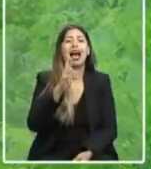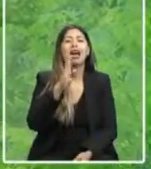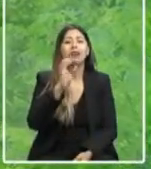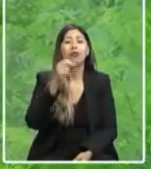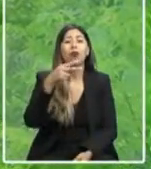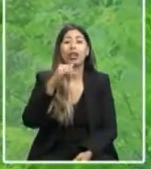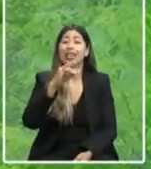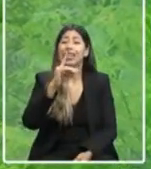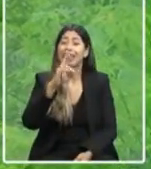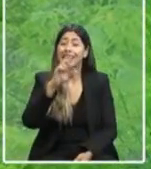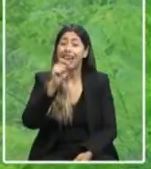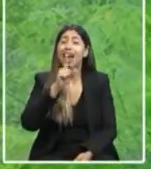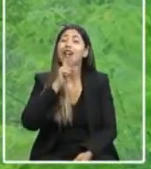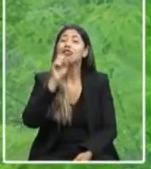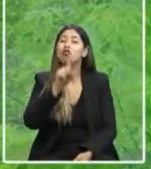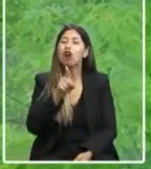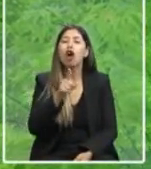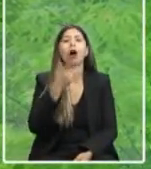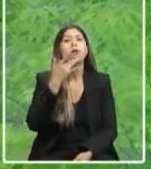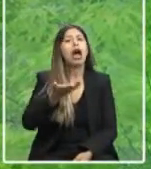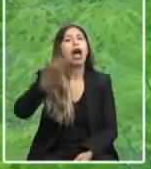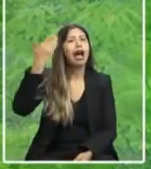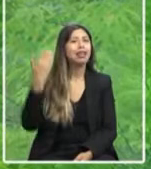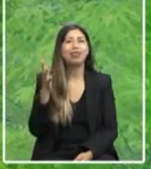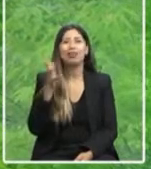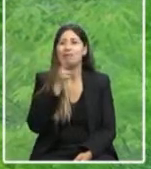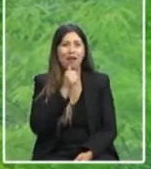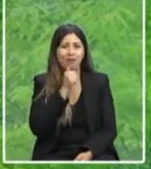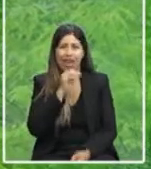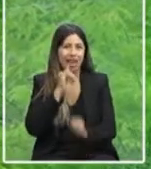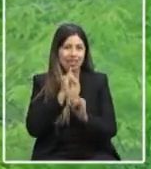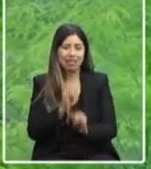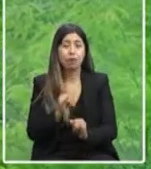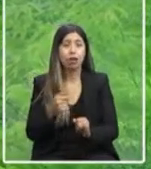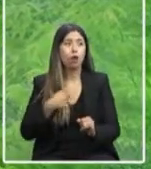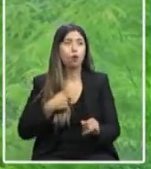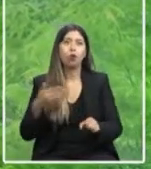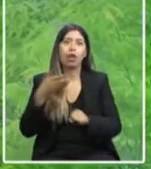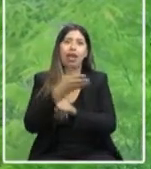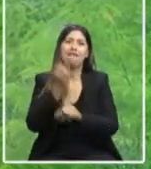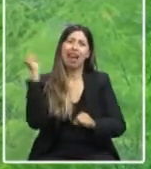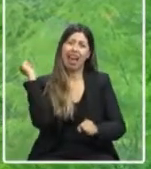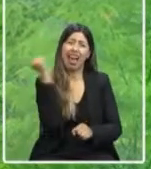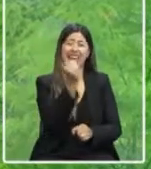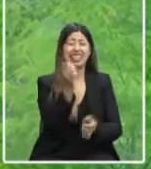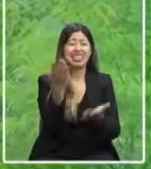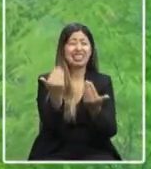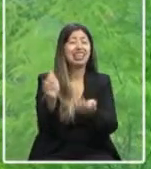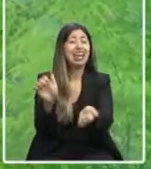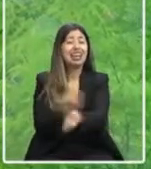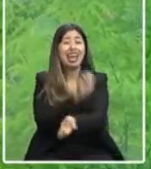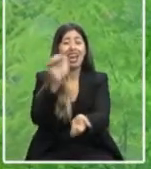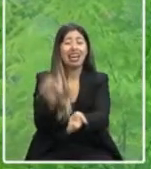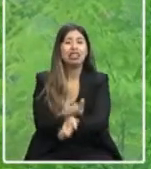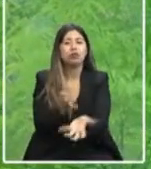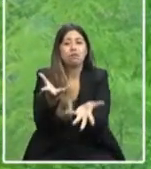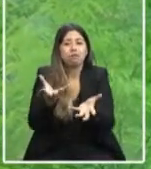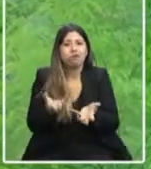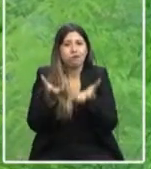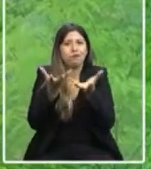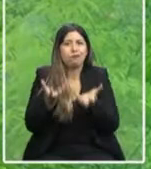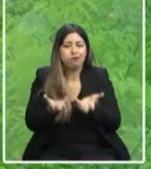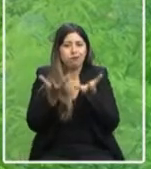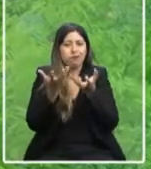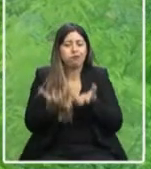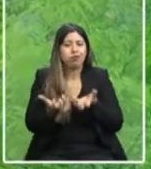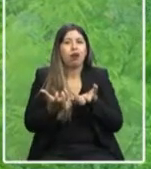hunt, they needed a lot of energy. So they needed to store fat. However, today, if we